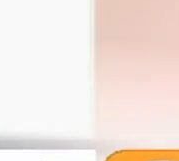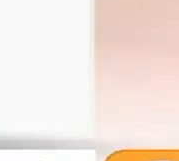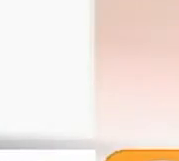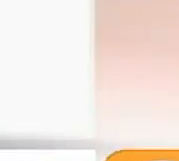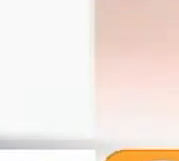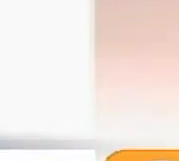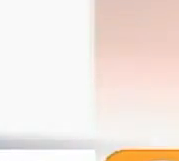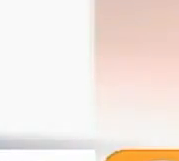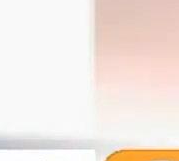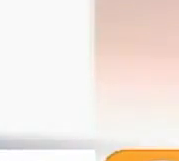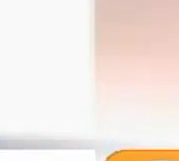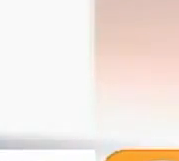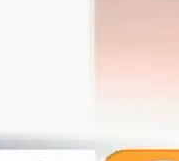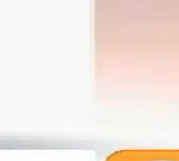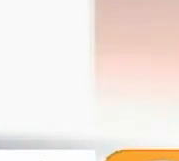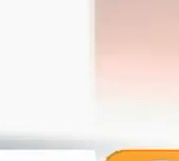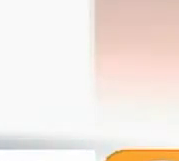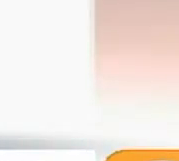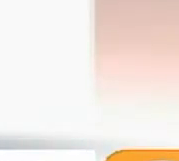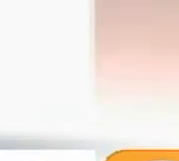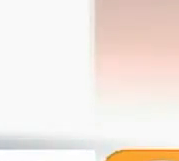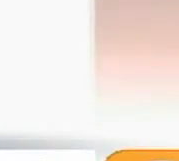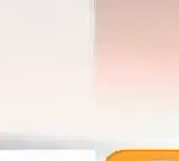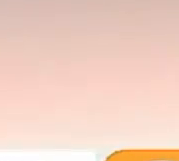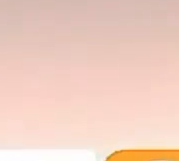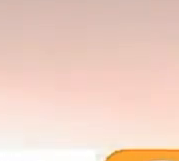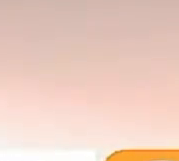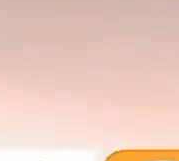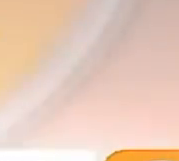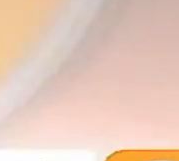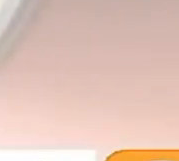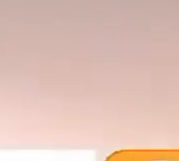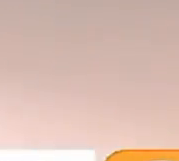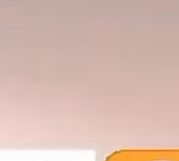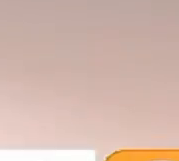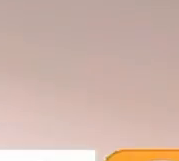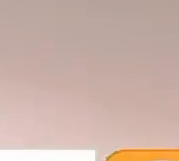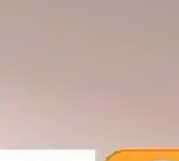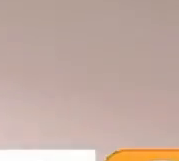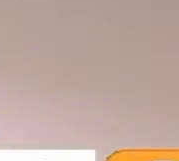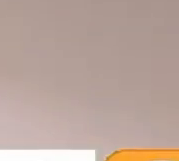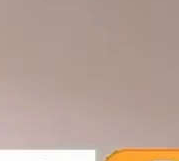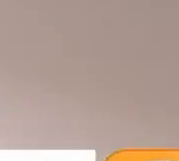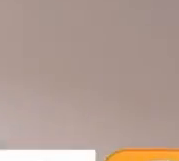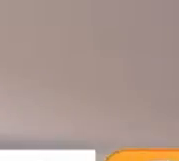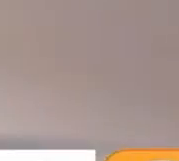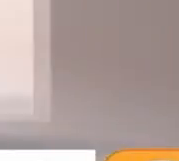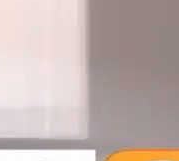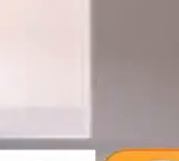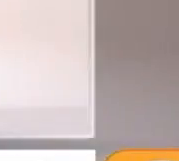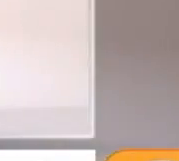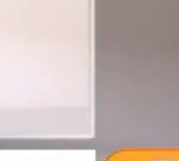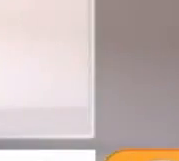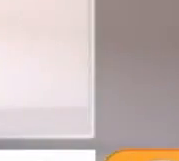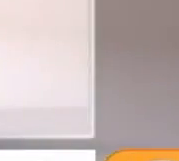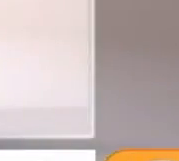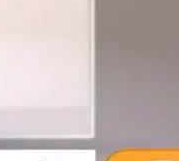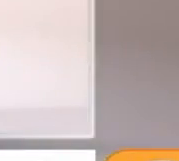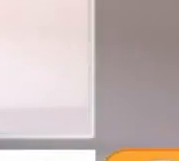pre-existing medical conditions like asthma to get the vaccine? All right, and one more.